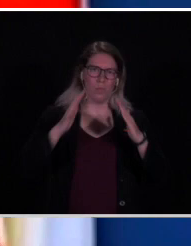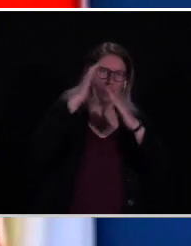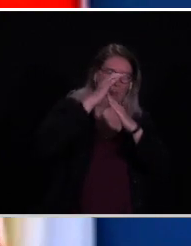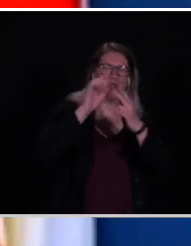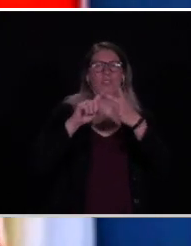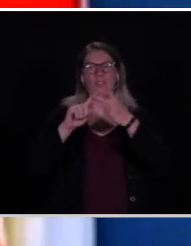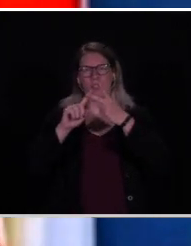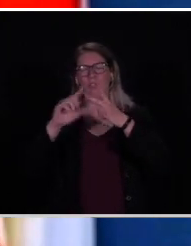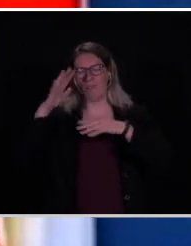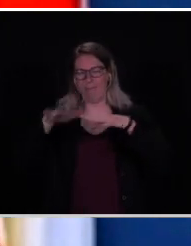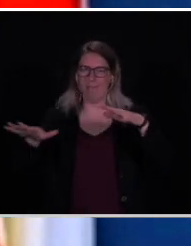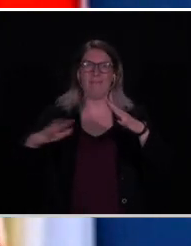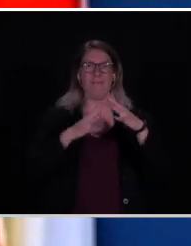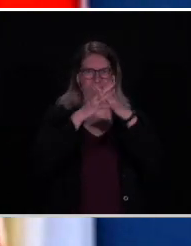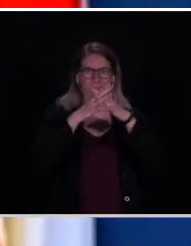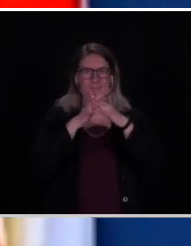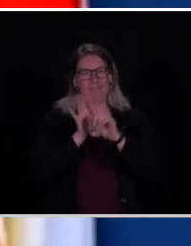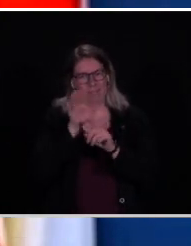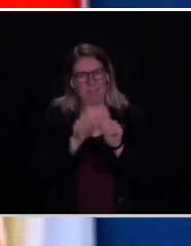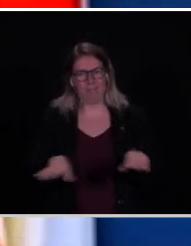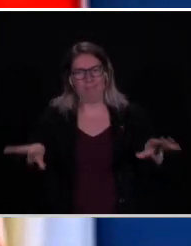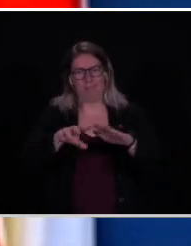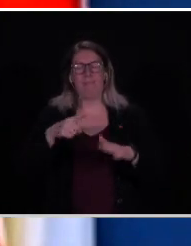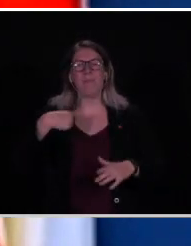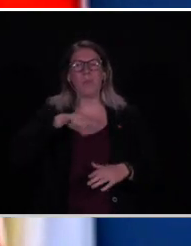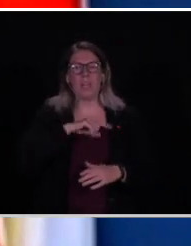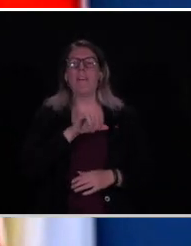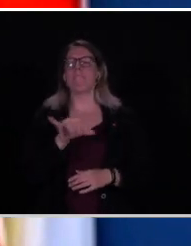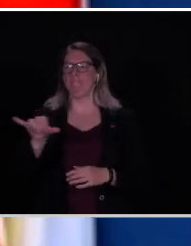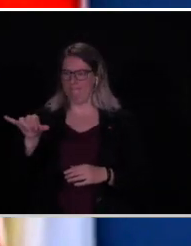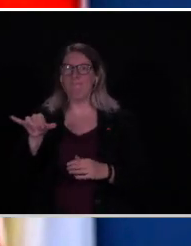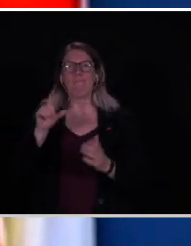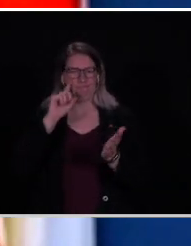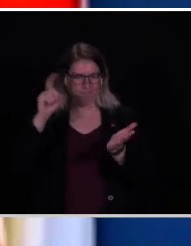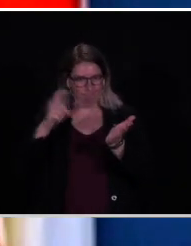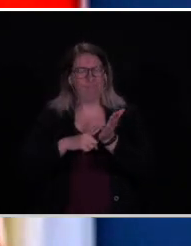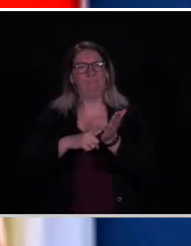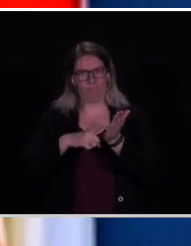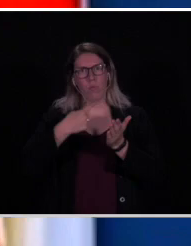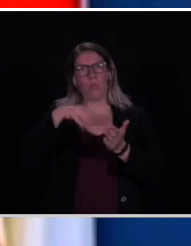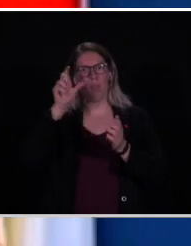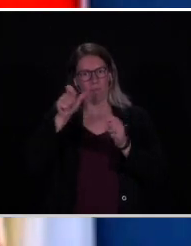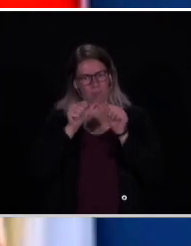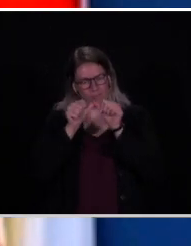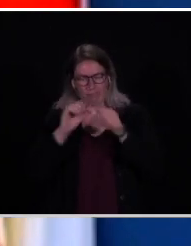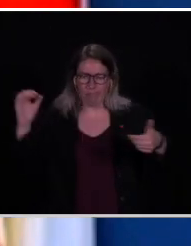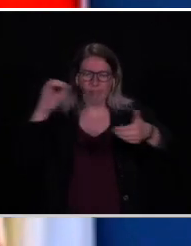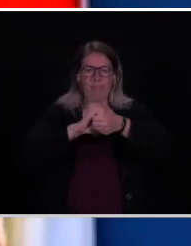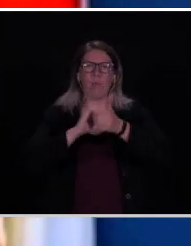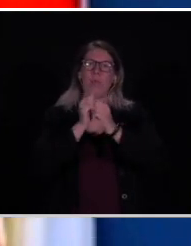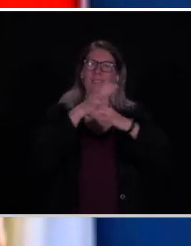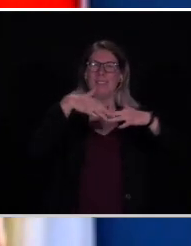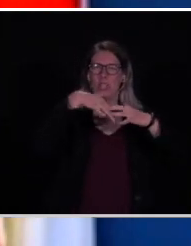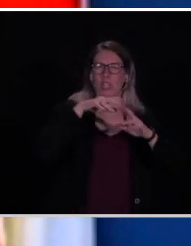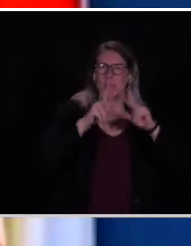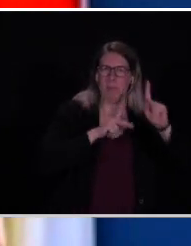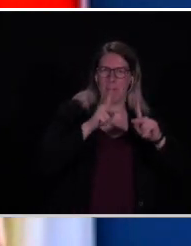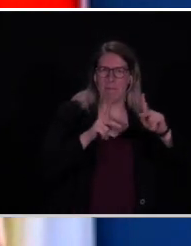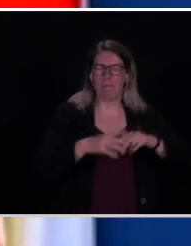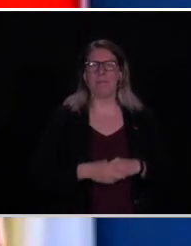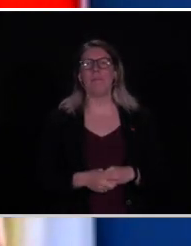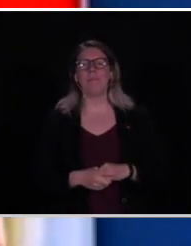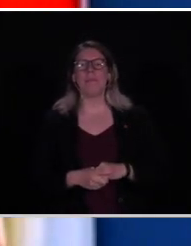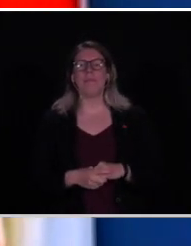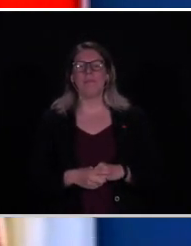peoples, we reaffirm our collective commitment to meaningful and lasting reconciliation with Indigenous peoples. As we